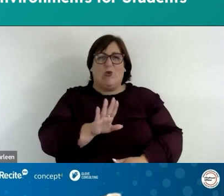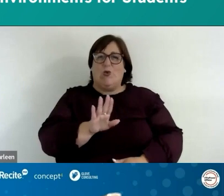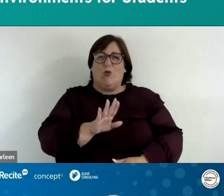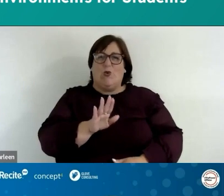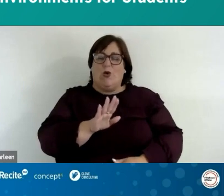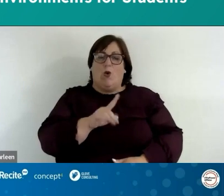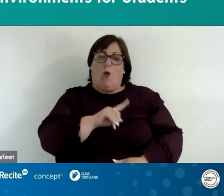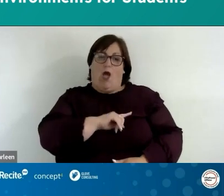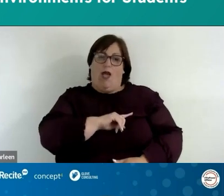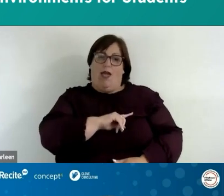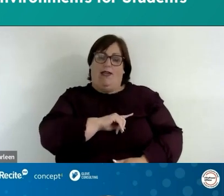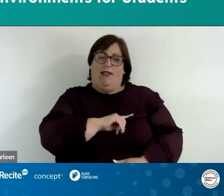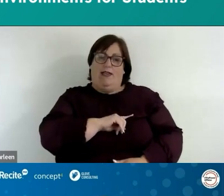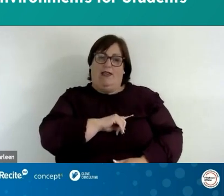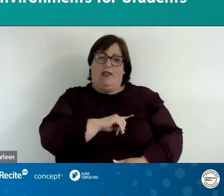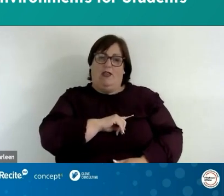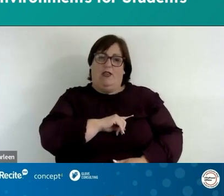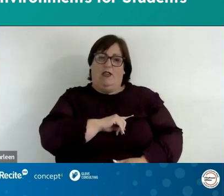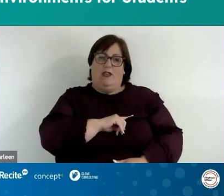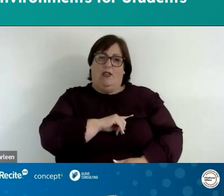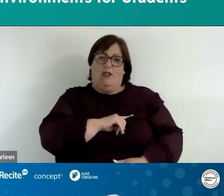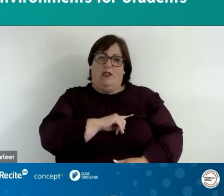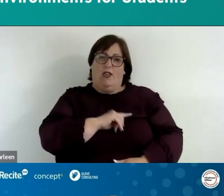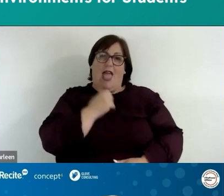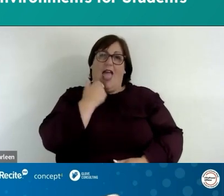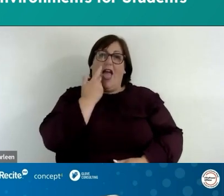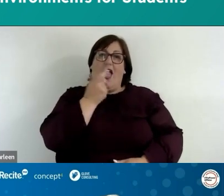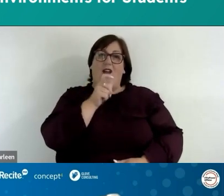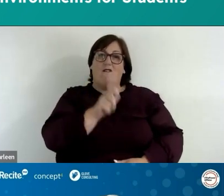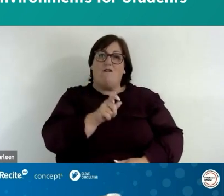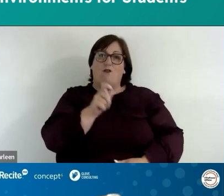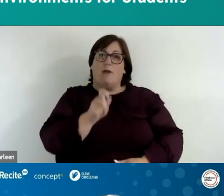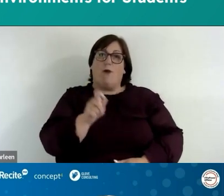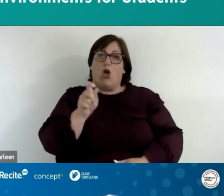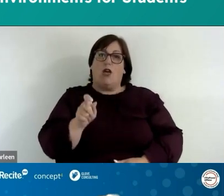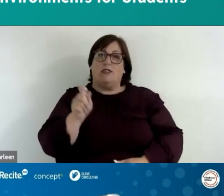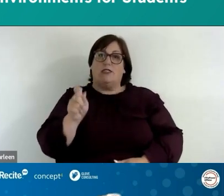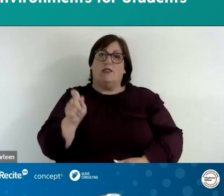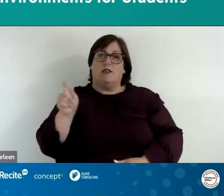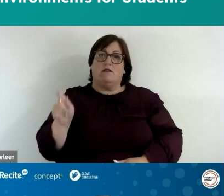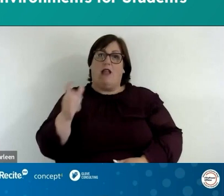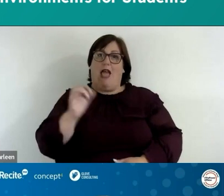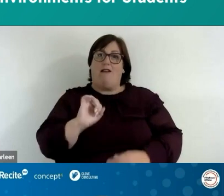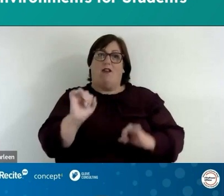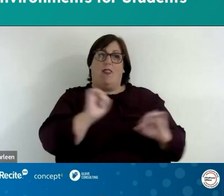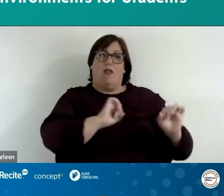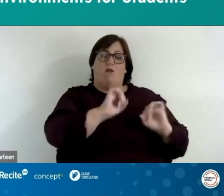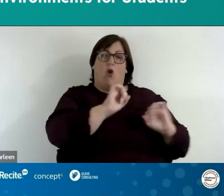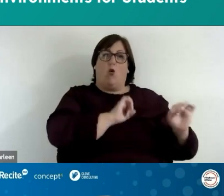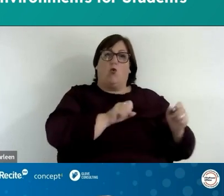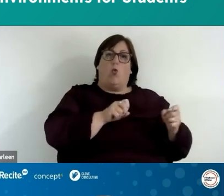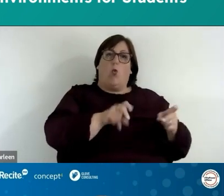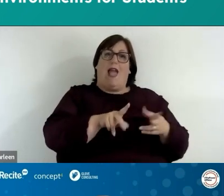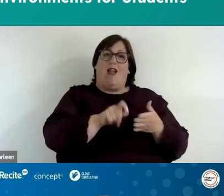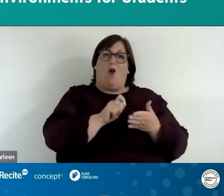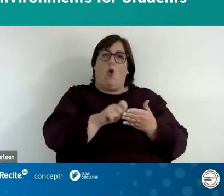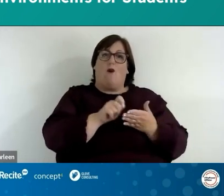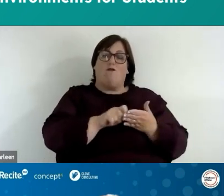purely because every single person thereafter will have their own way of writing. You're going to end up with so many